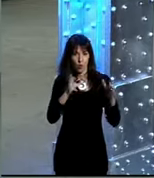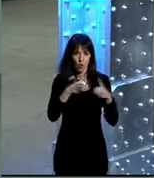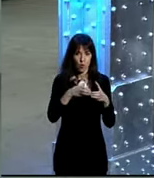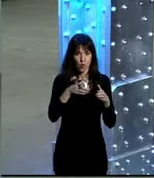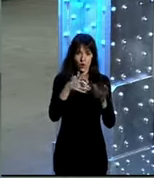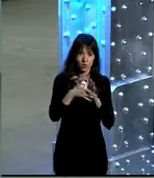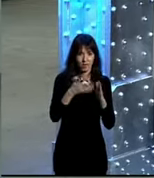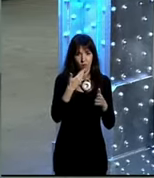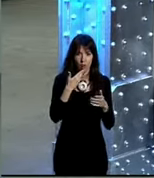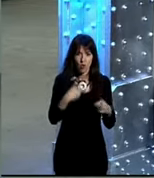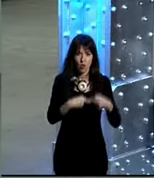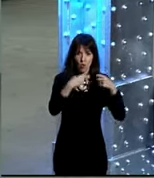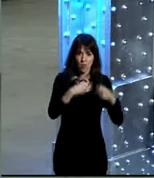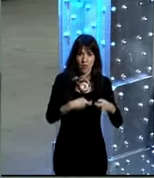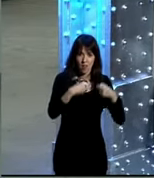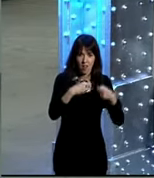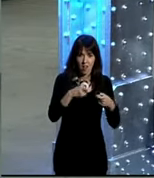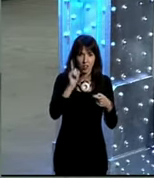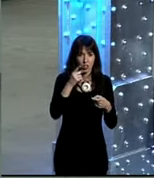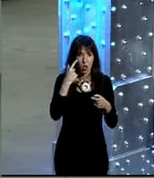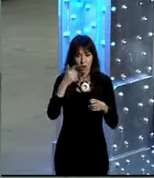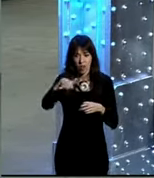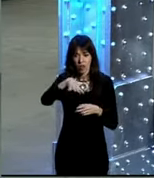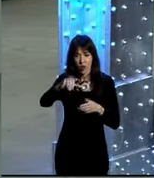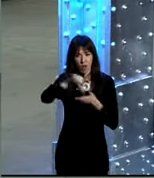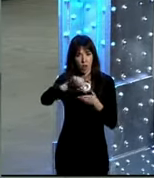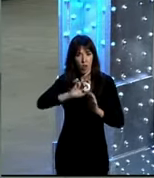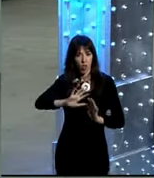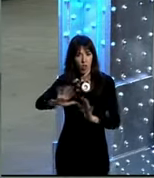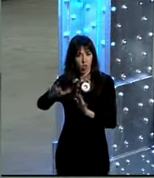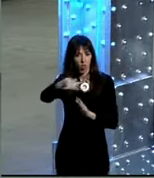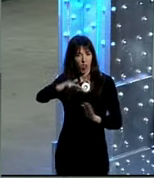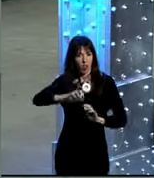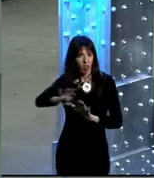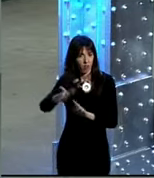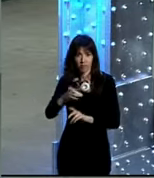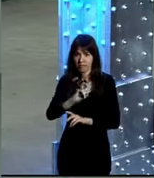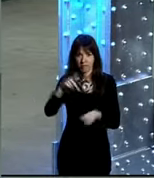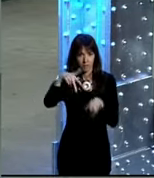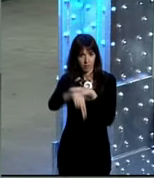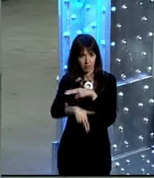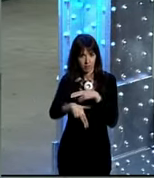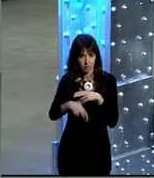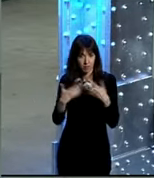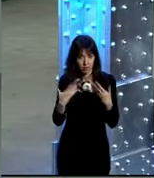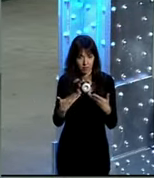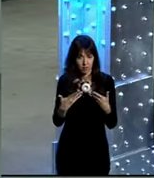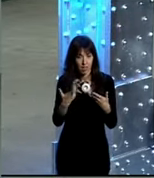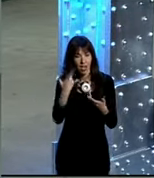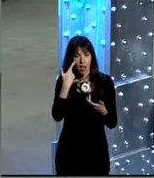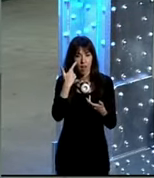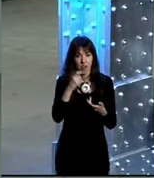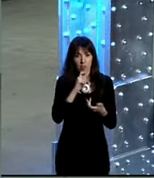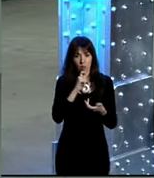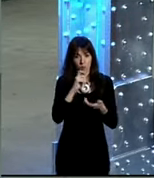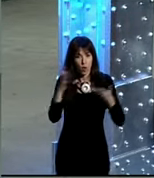in cities in Finland. So we got the assignment to think about how to activate senior citizens on the one